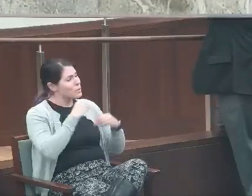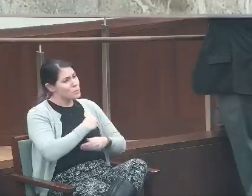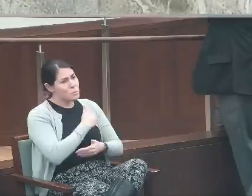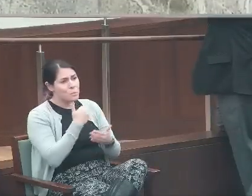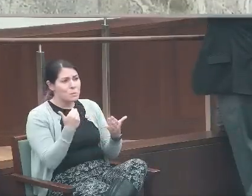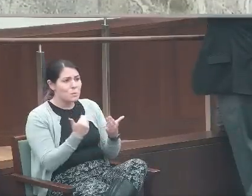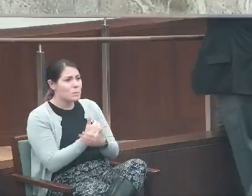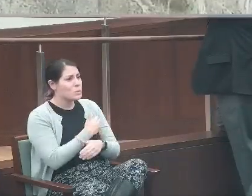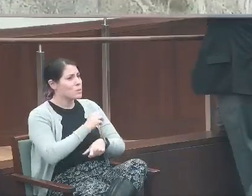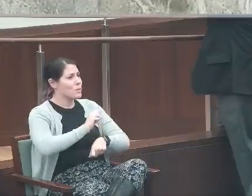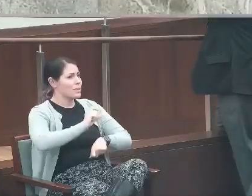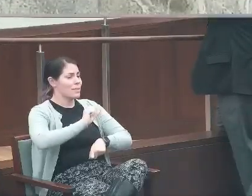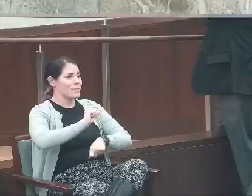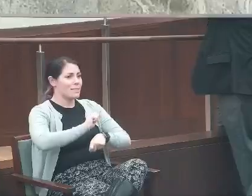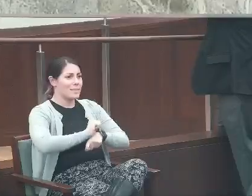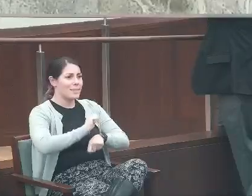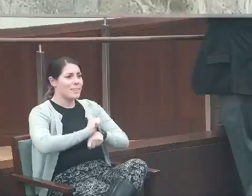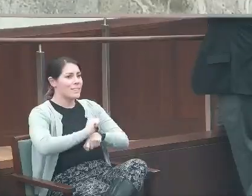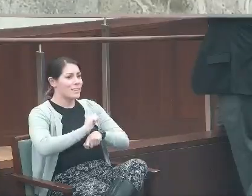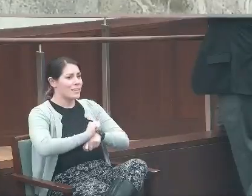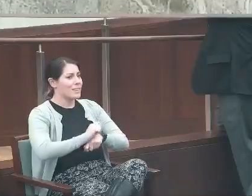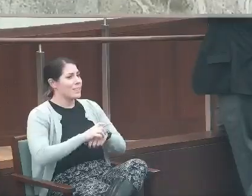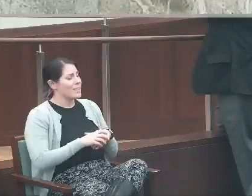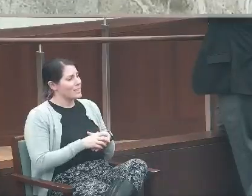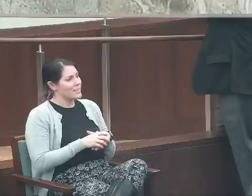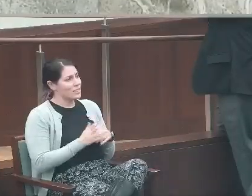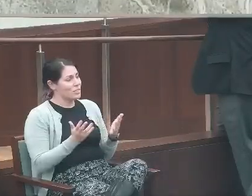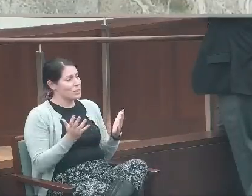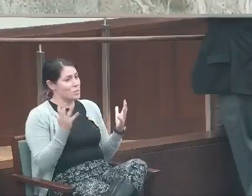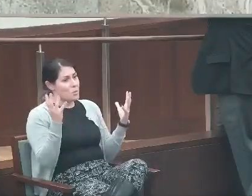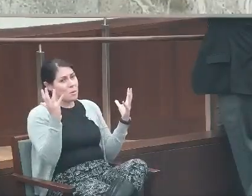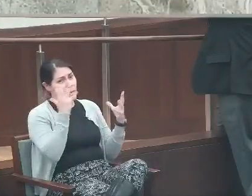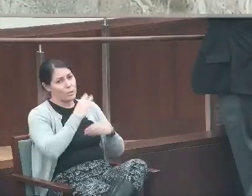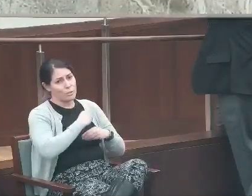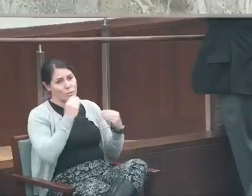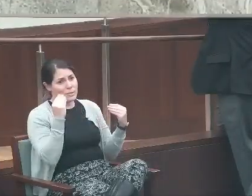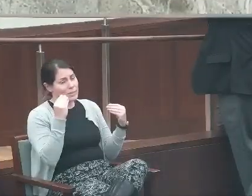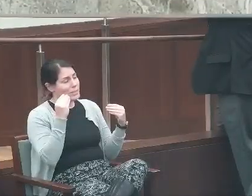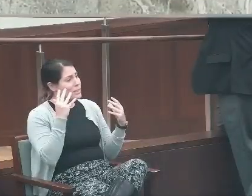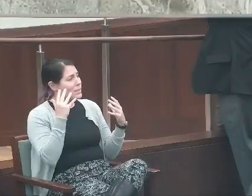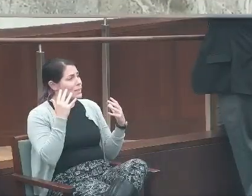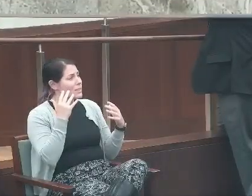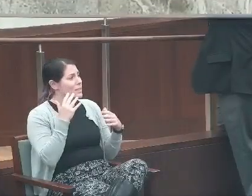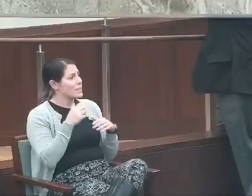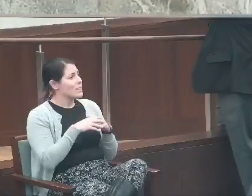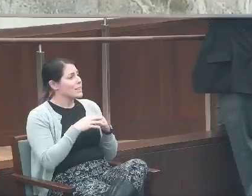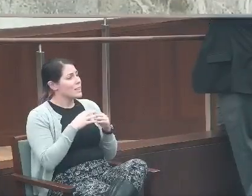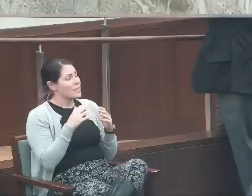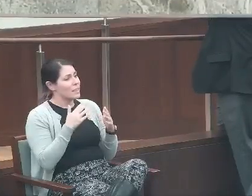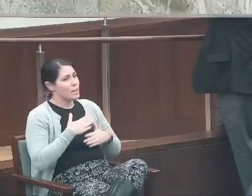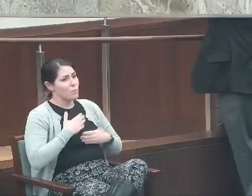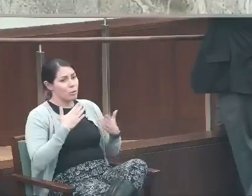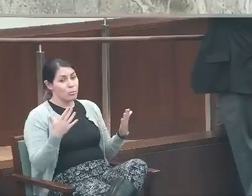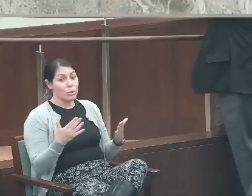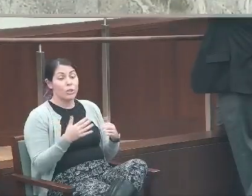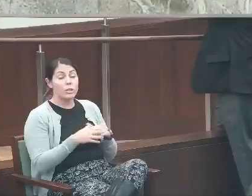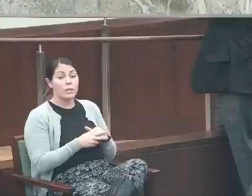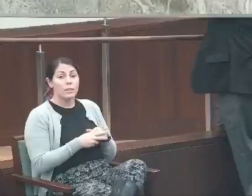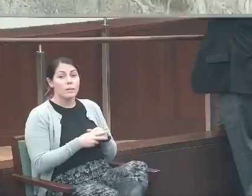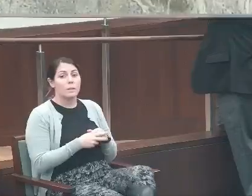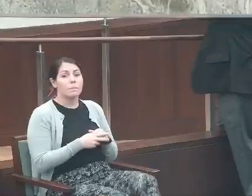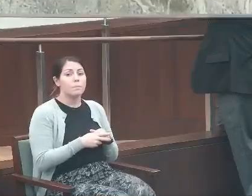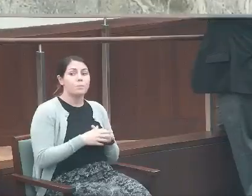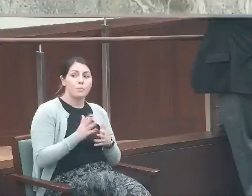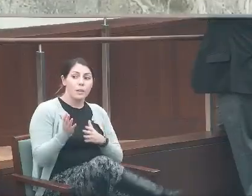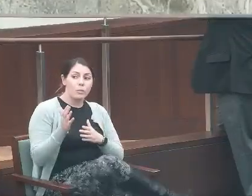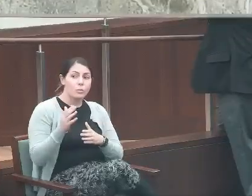synagogue to us. It's just gorgeous, and we're very thrilled to be here. Thorne, our past